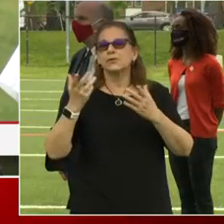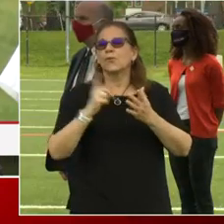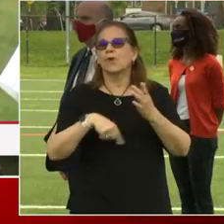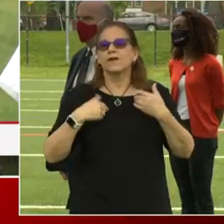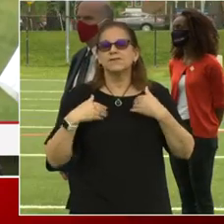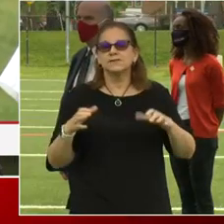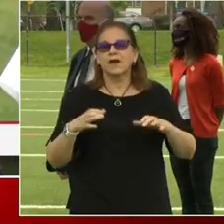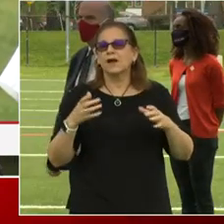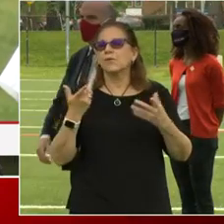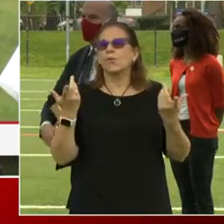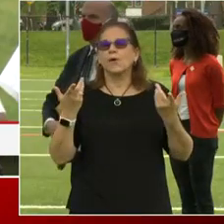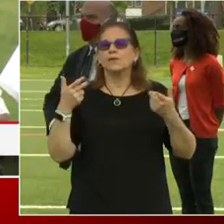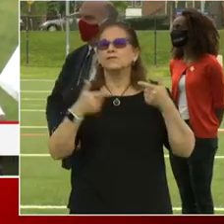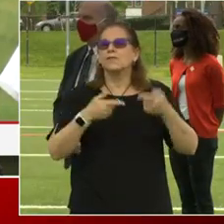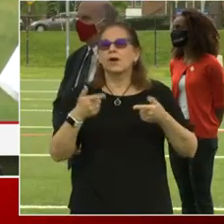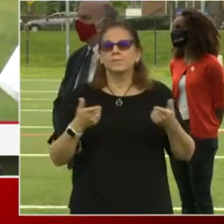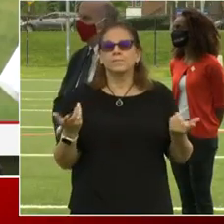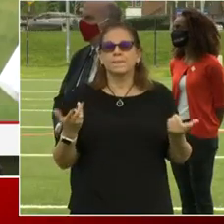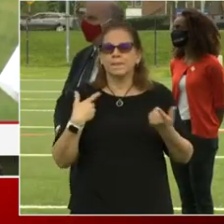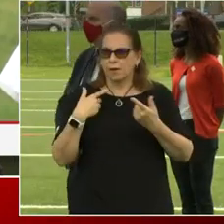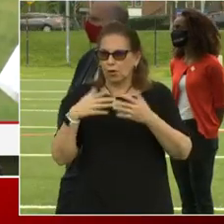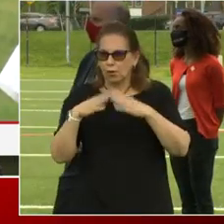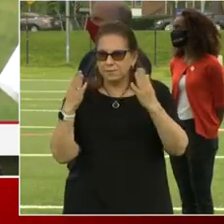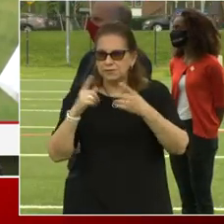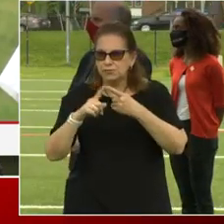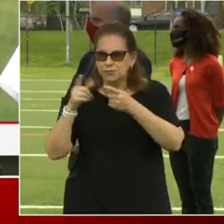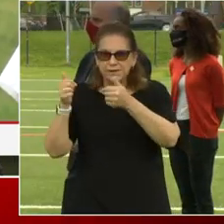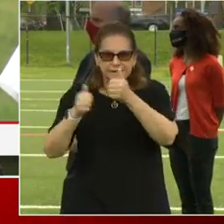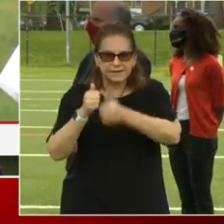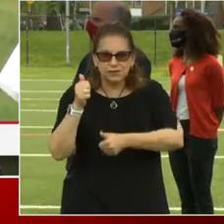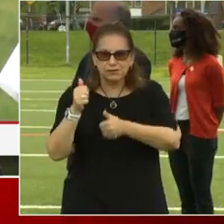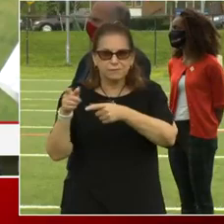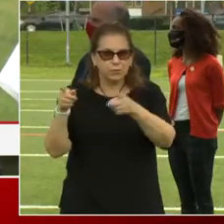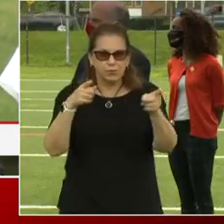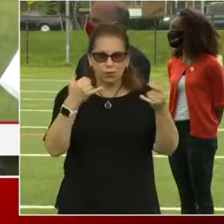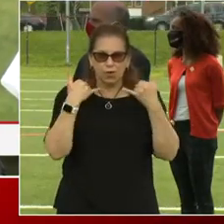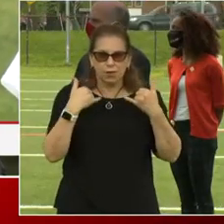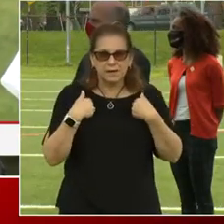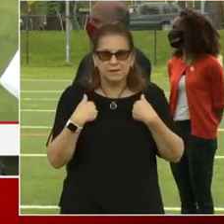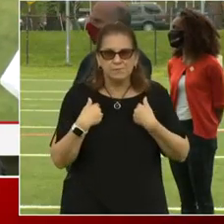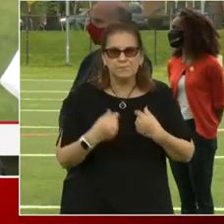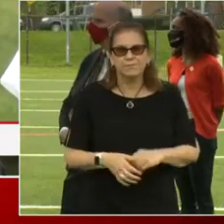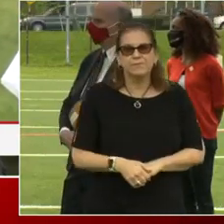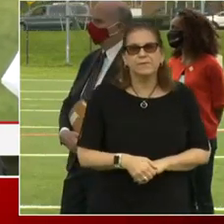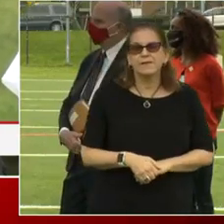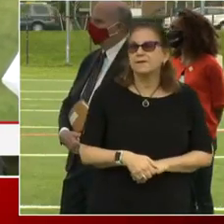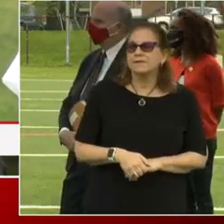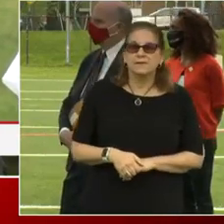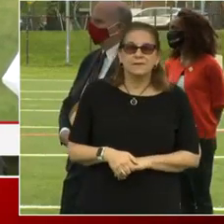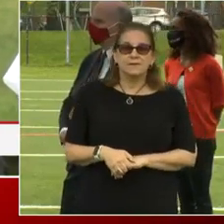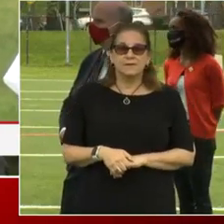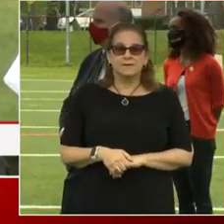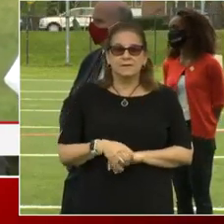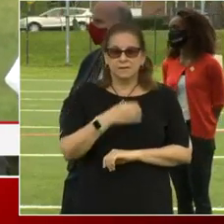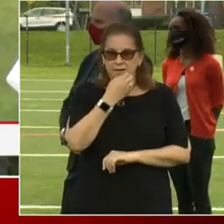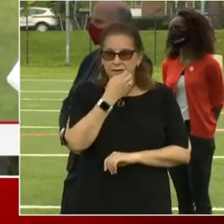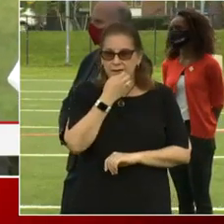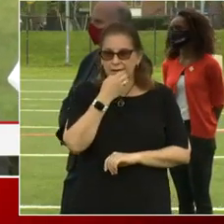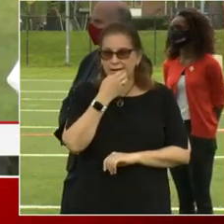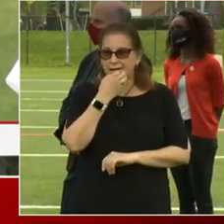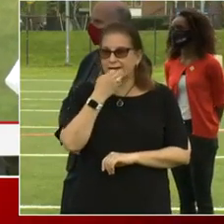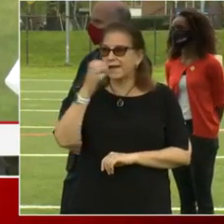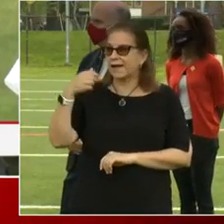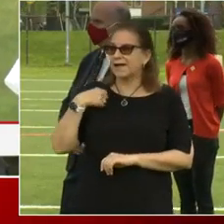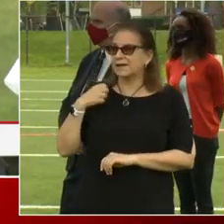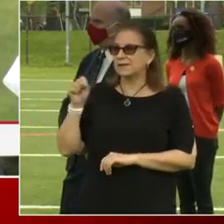What have we done to support that individually? I'm asking them that question. But I'm also going to ask that question. I'm going to pose that same question to community